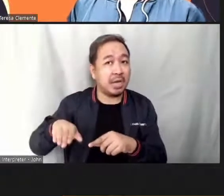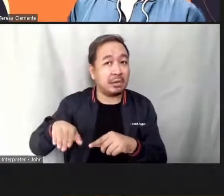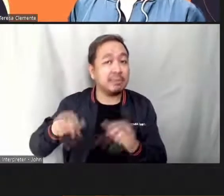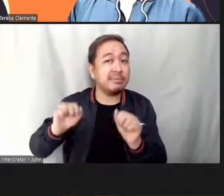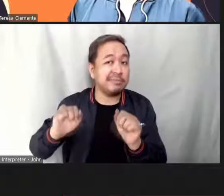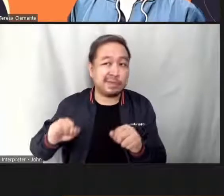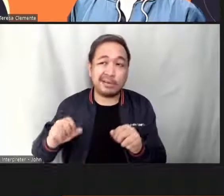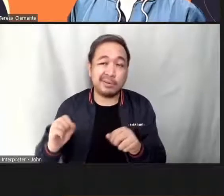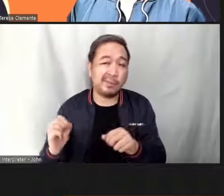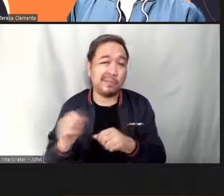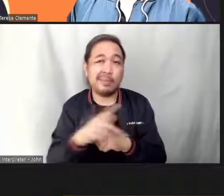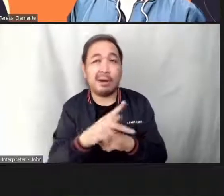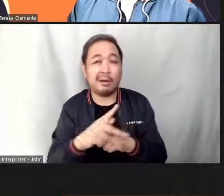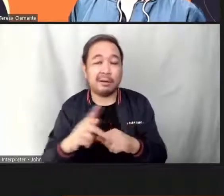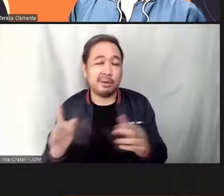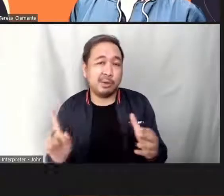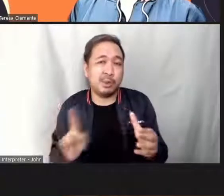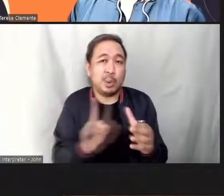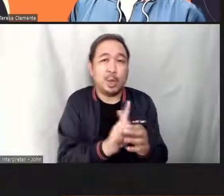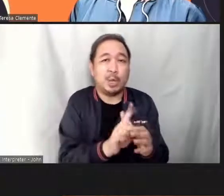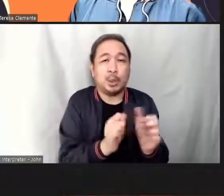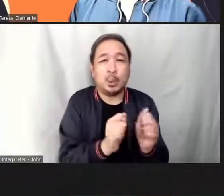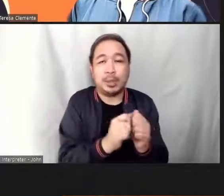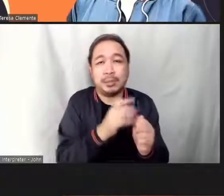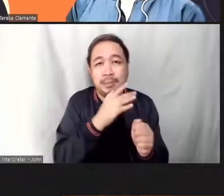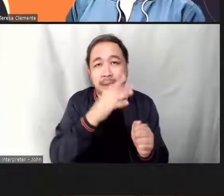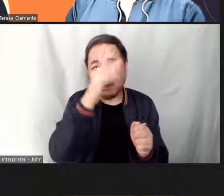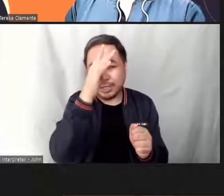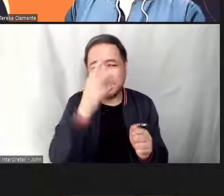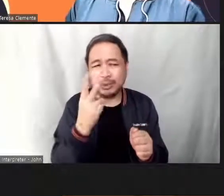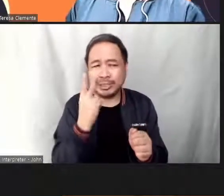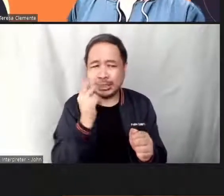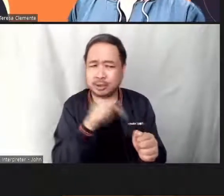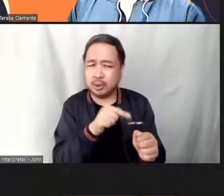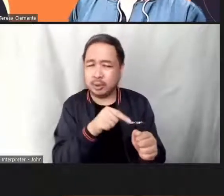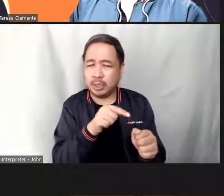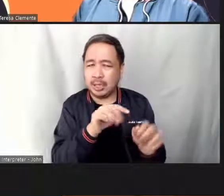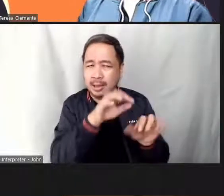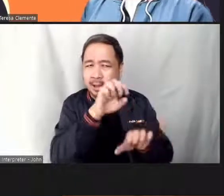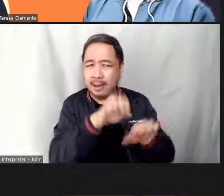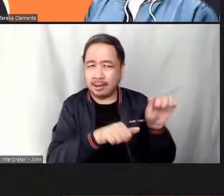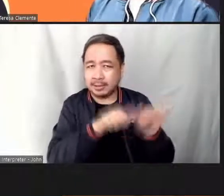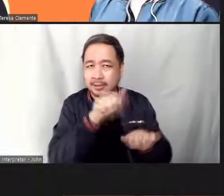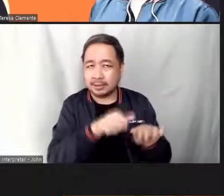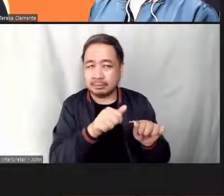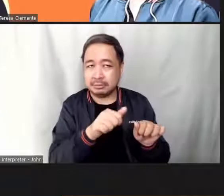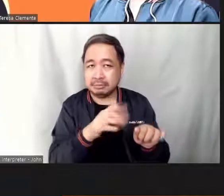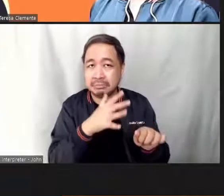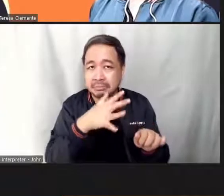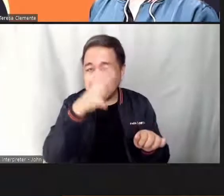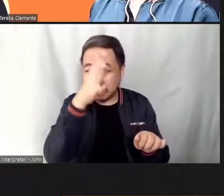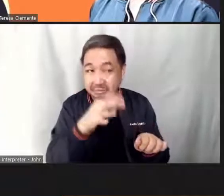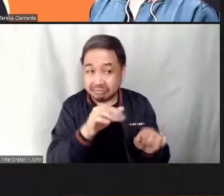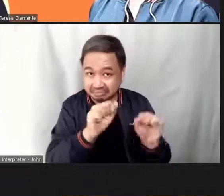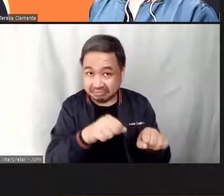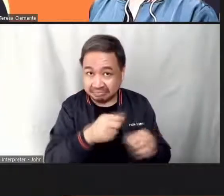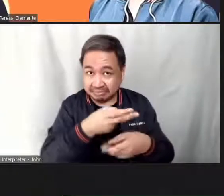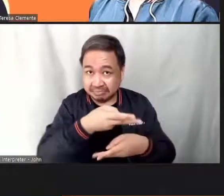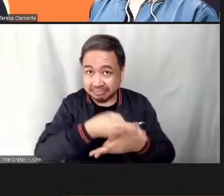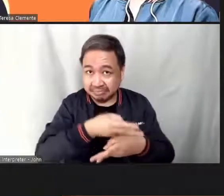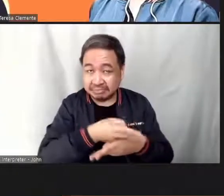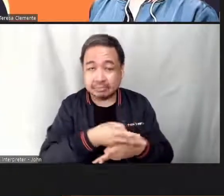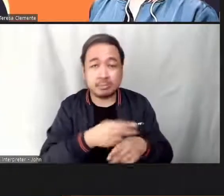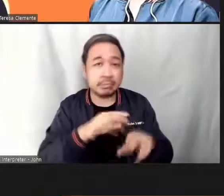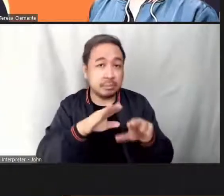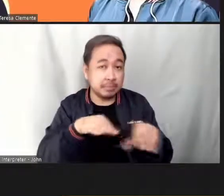parents through a parenting capability assessment. No, so ito yung sinasabi natin na probability of